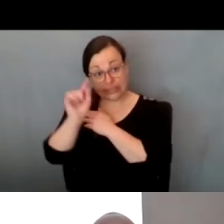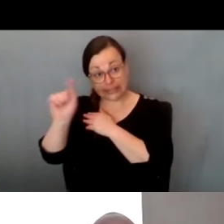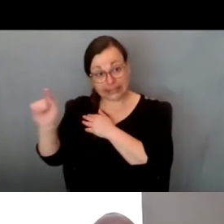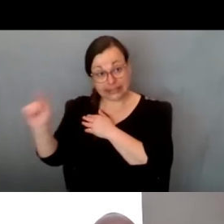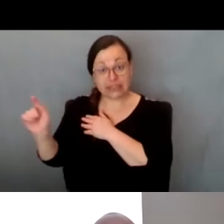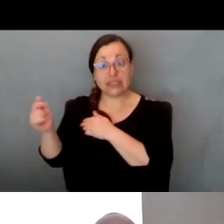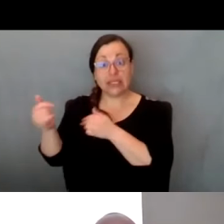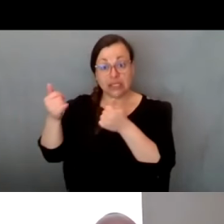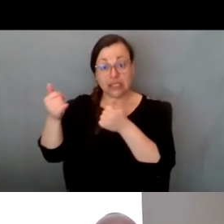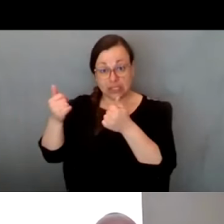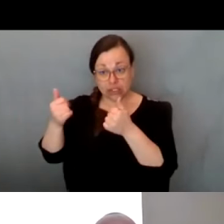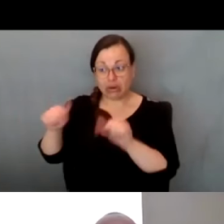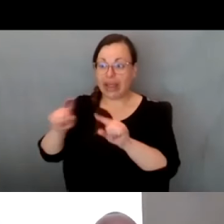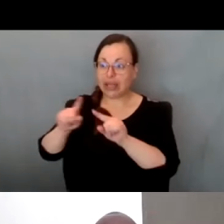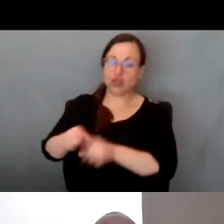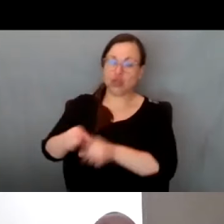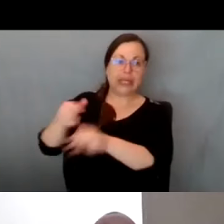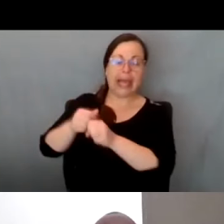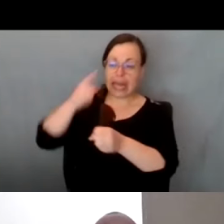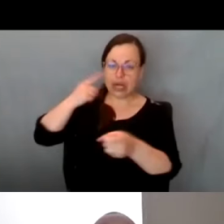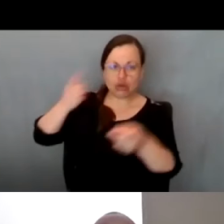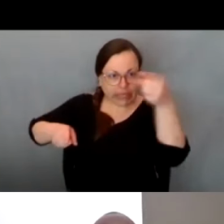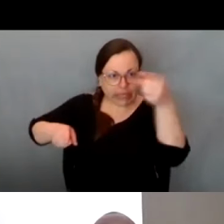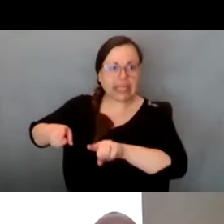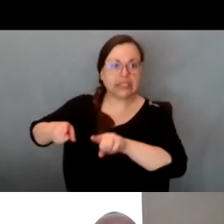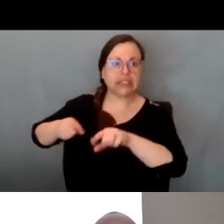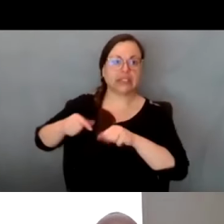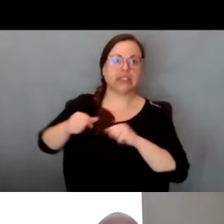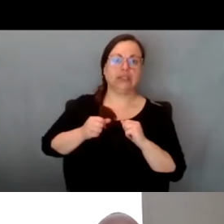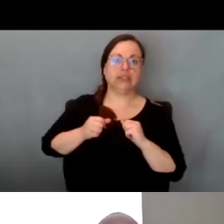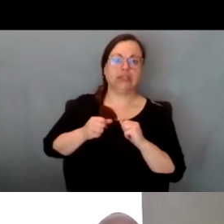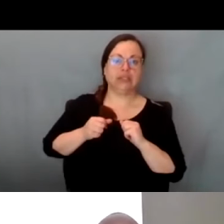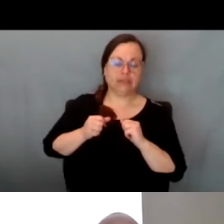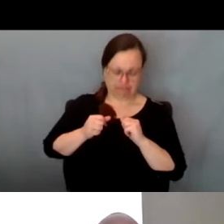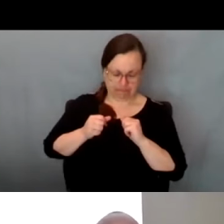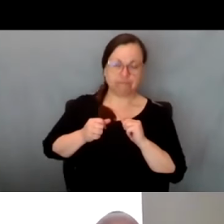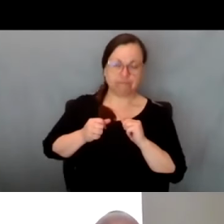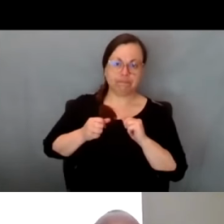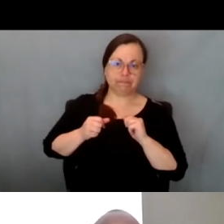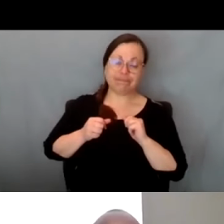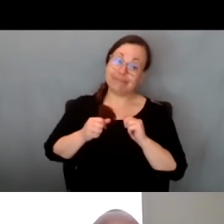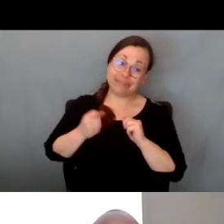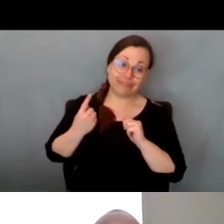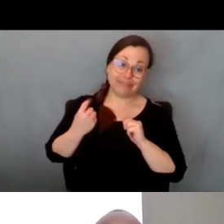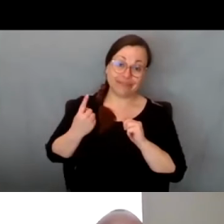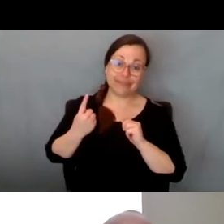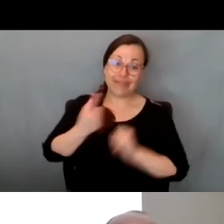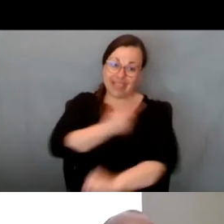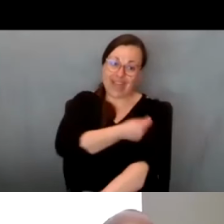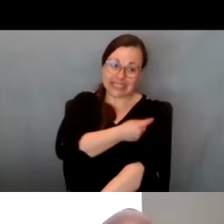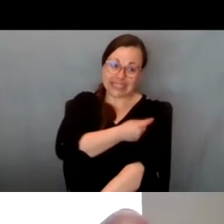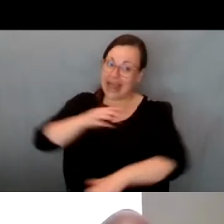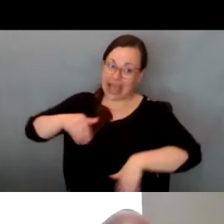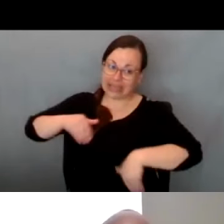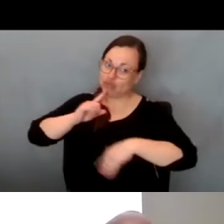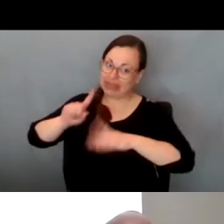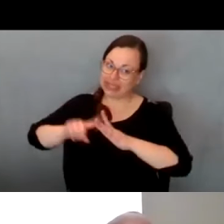strike bilateral agreements, but vaccination has not really started. So